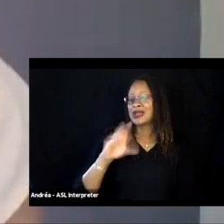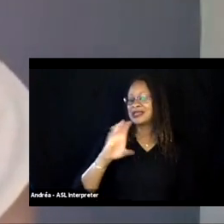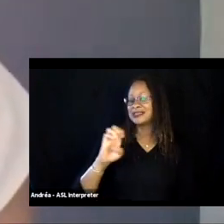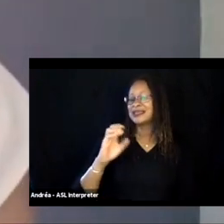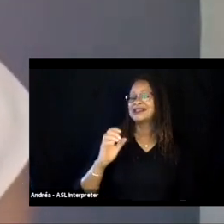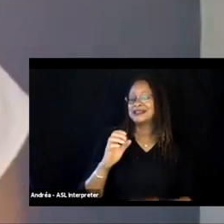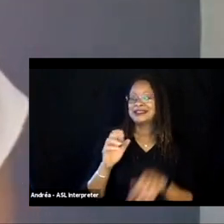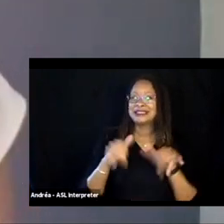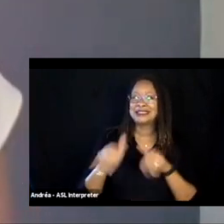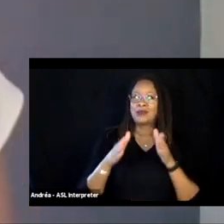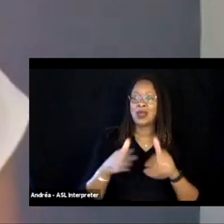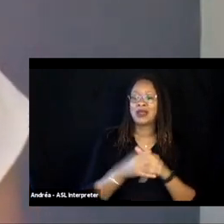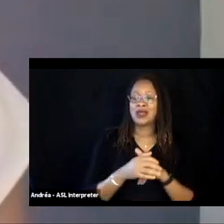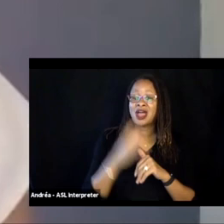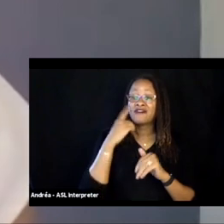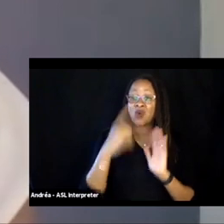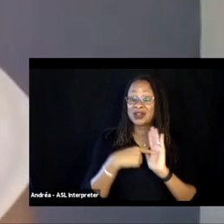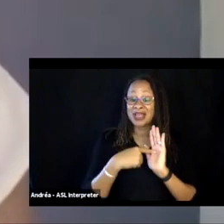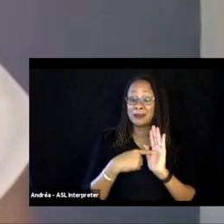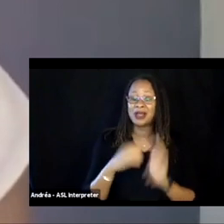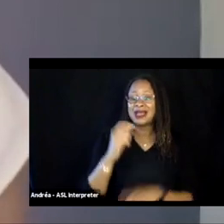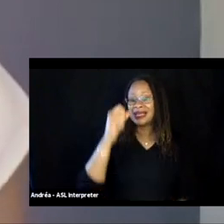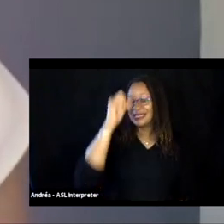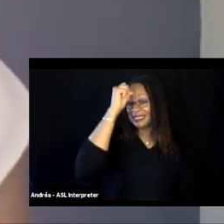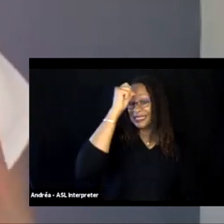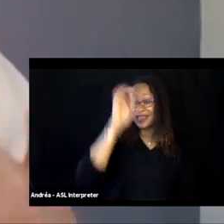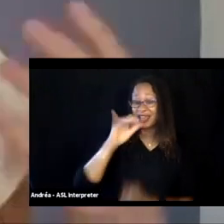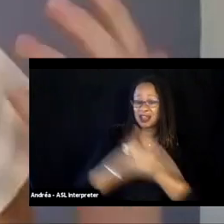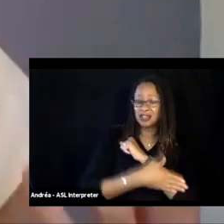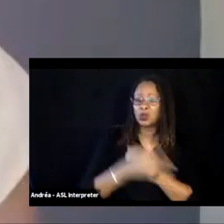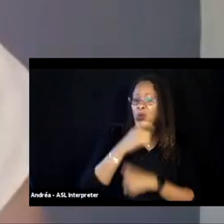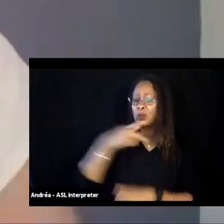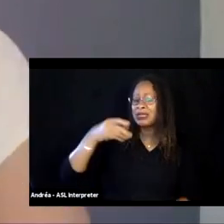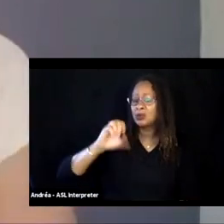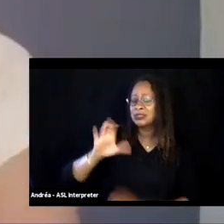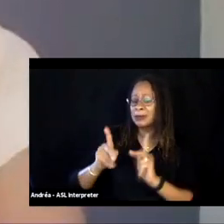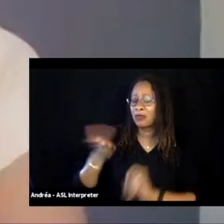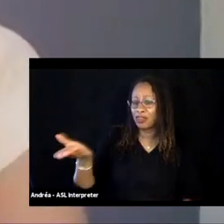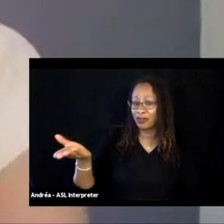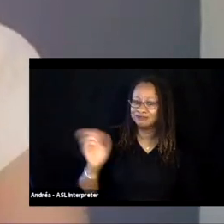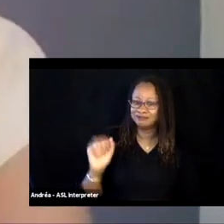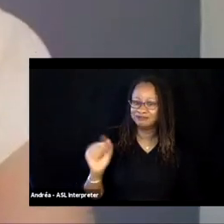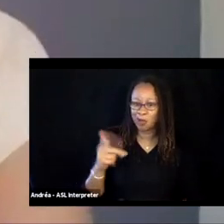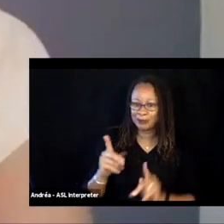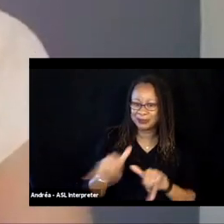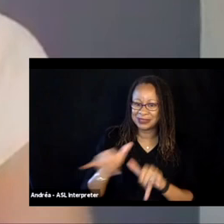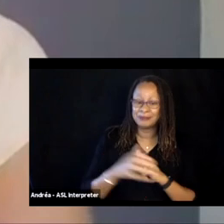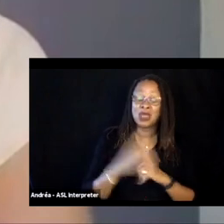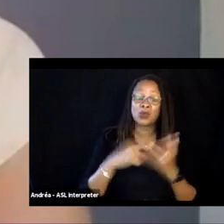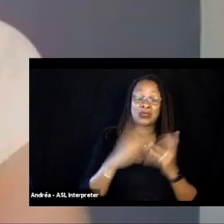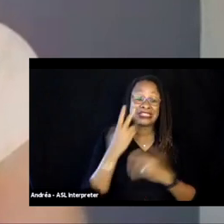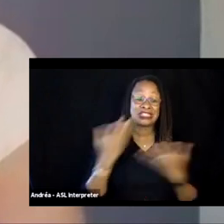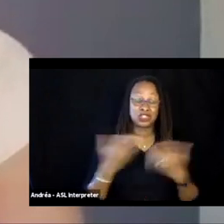So for example, who would people of color be in India? And so what we see here is